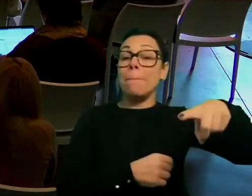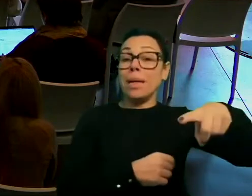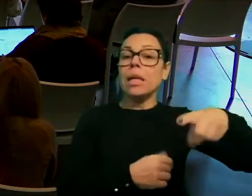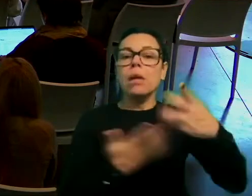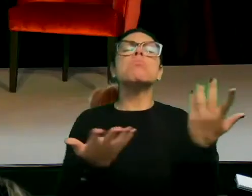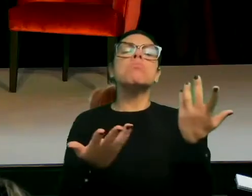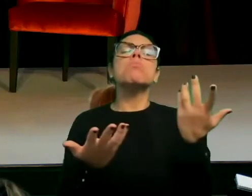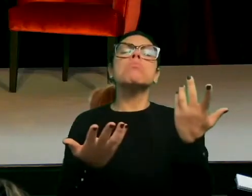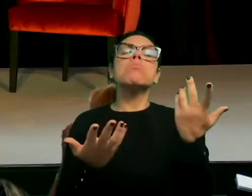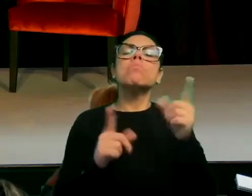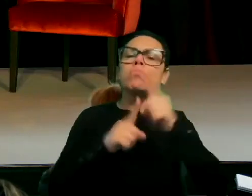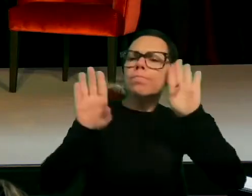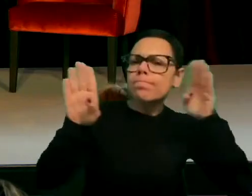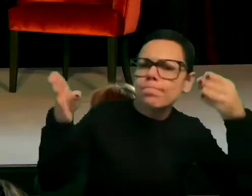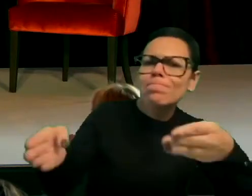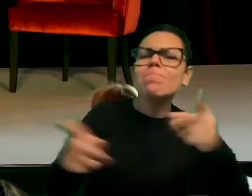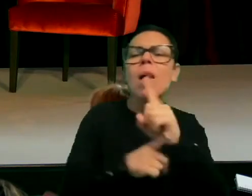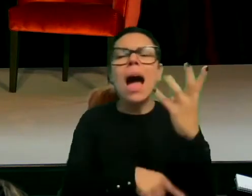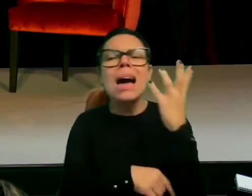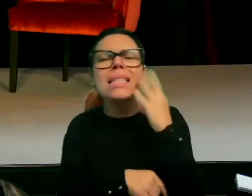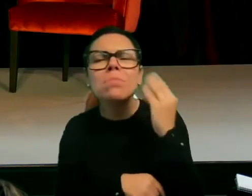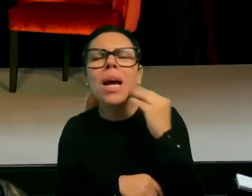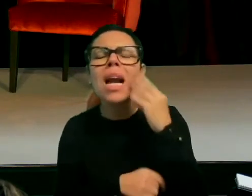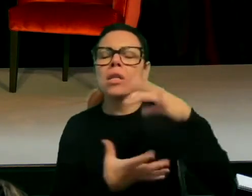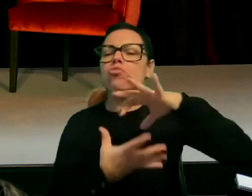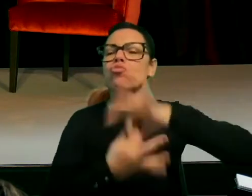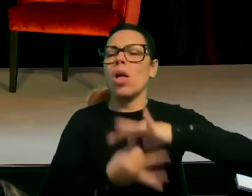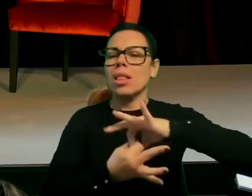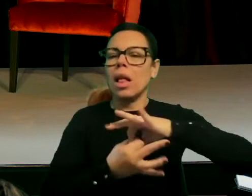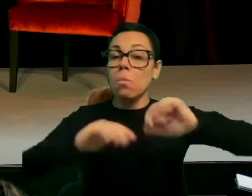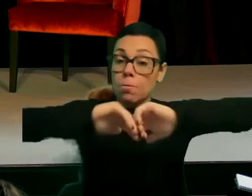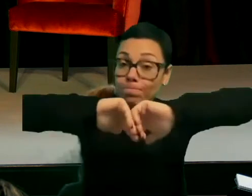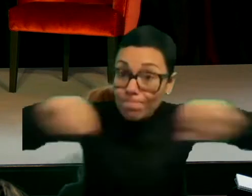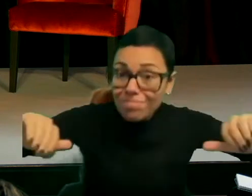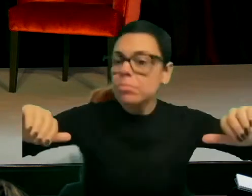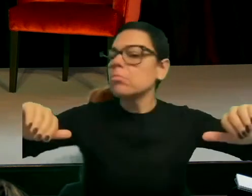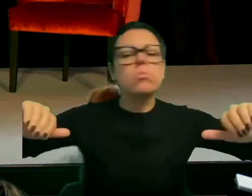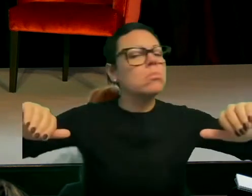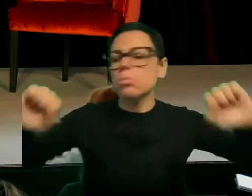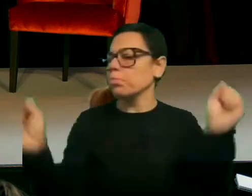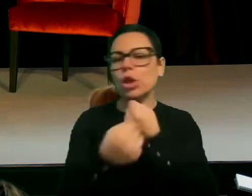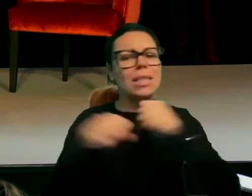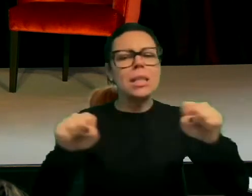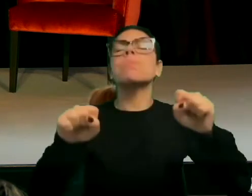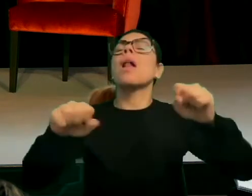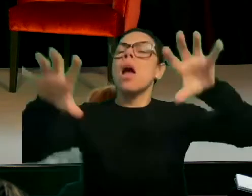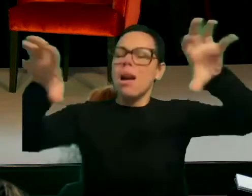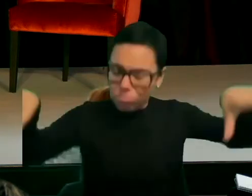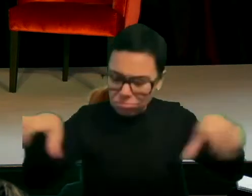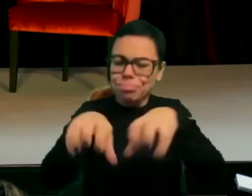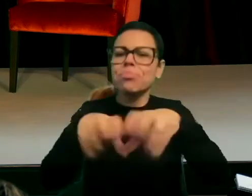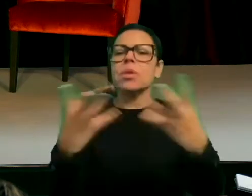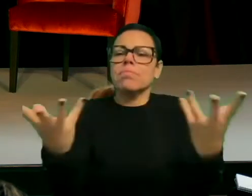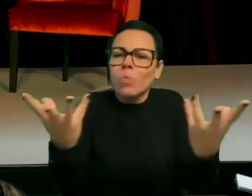equality experts talk to each other and jointly deliver GRPP. we will hear